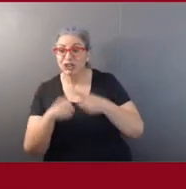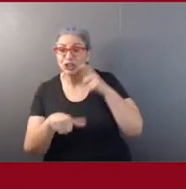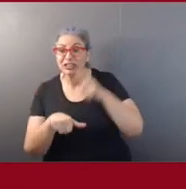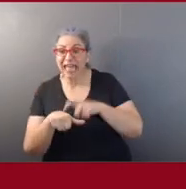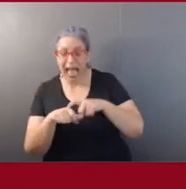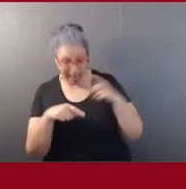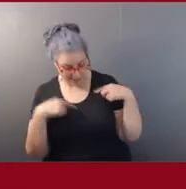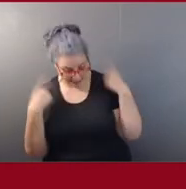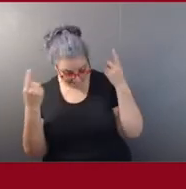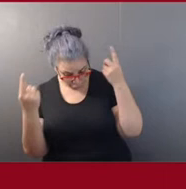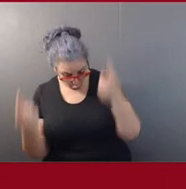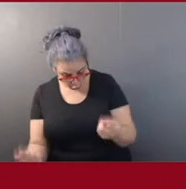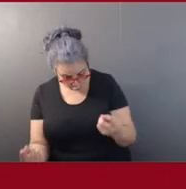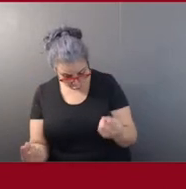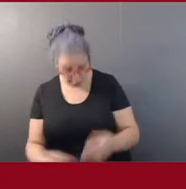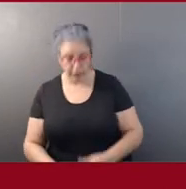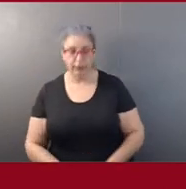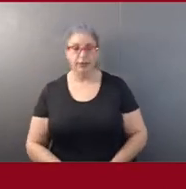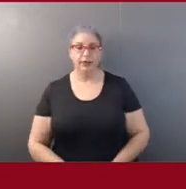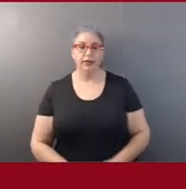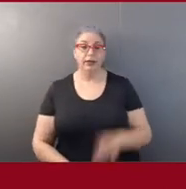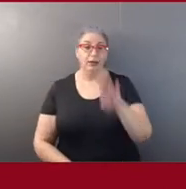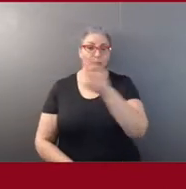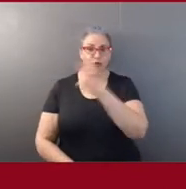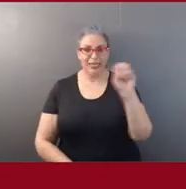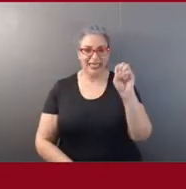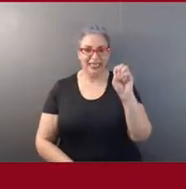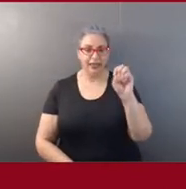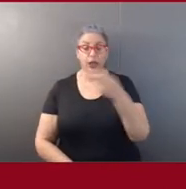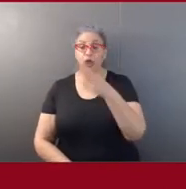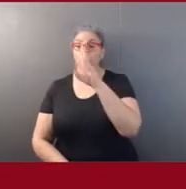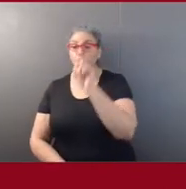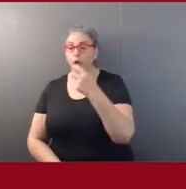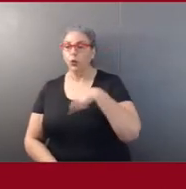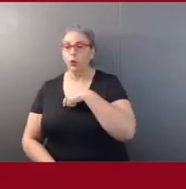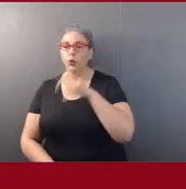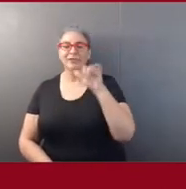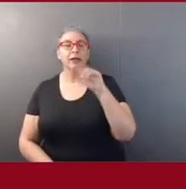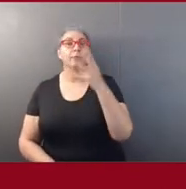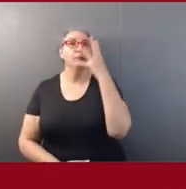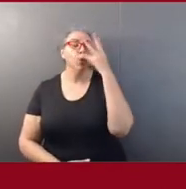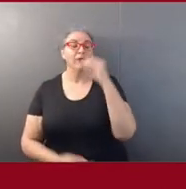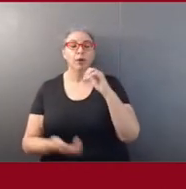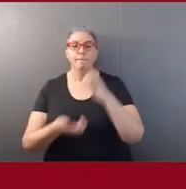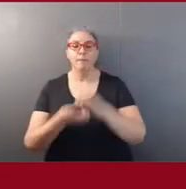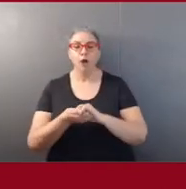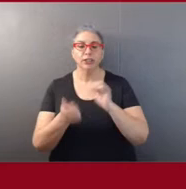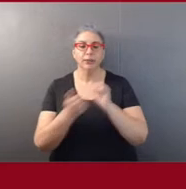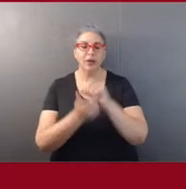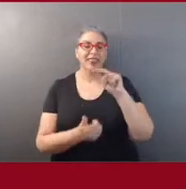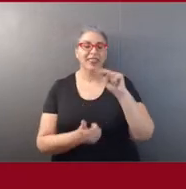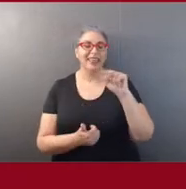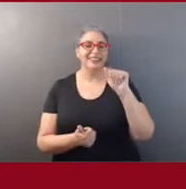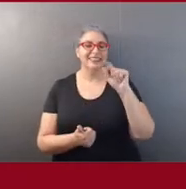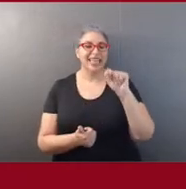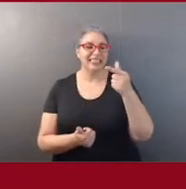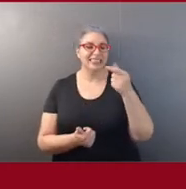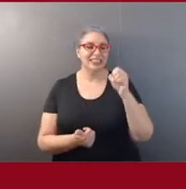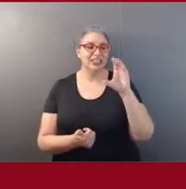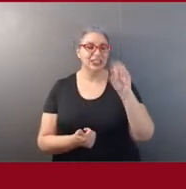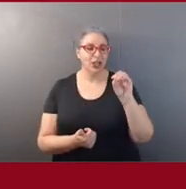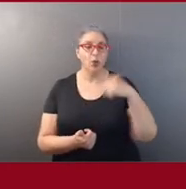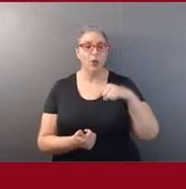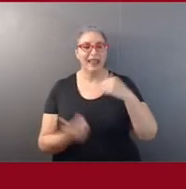Hugh did a beautiful partnership with Nat Geo for a year, and we were able to get 7